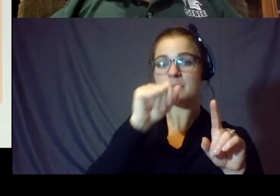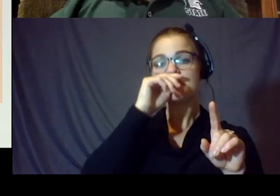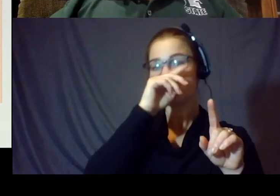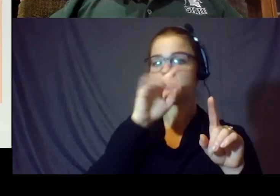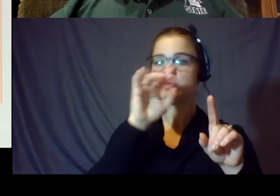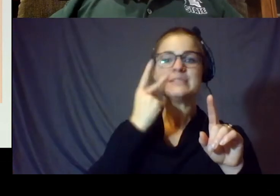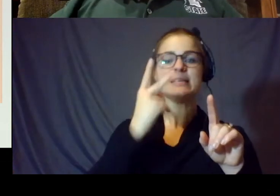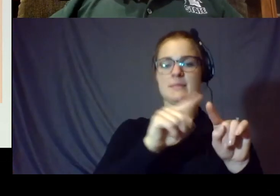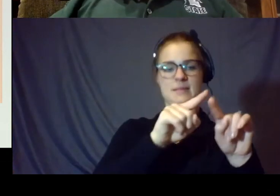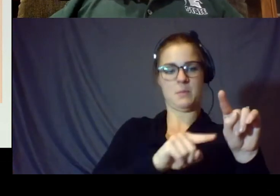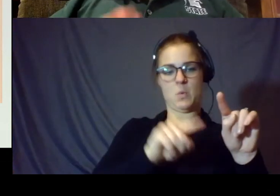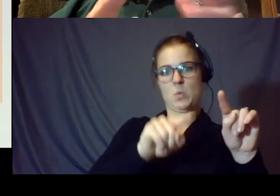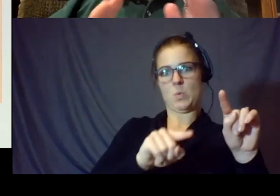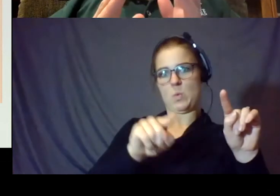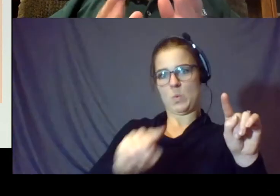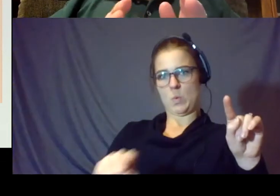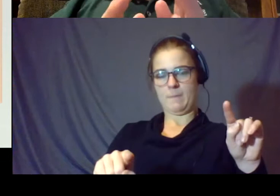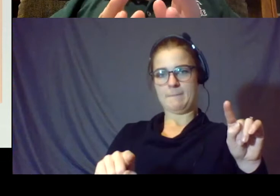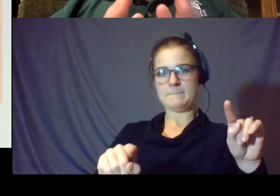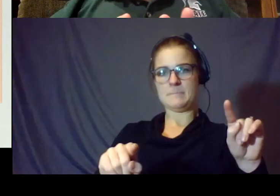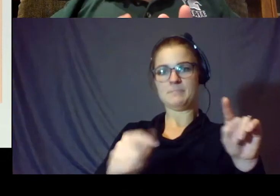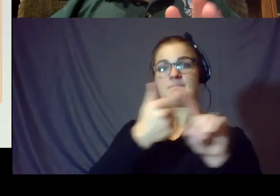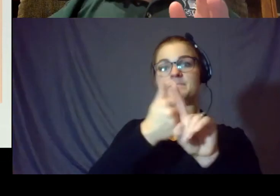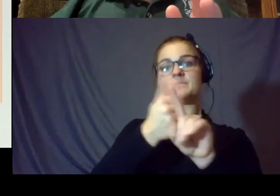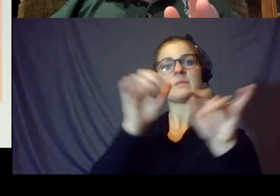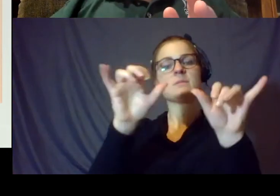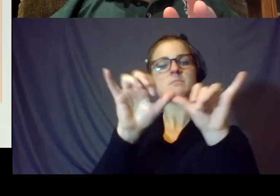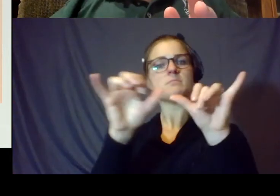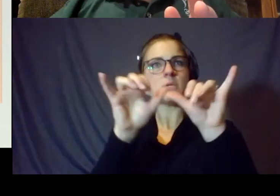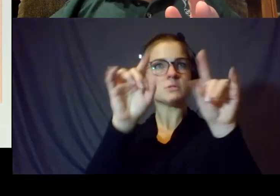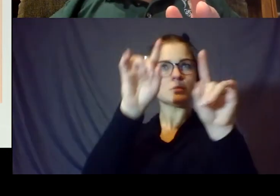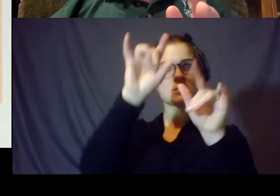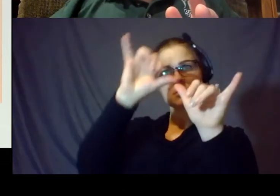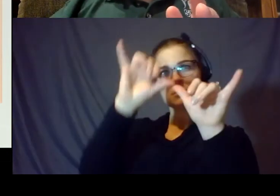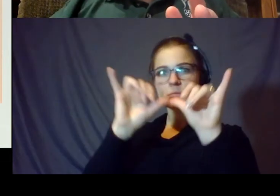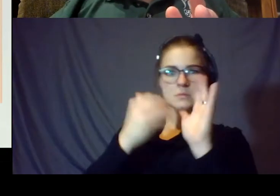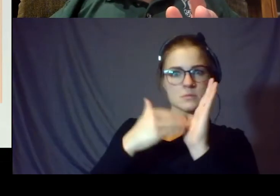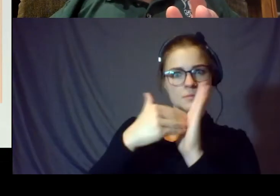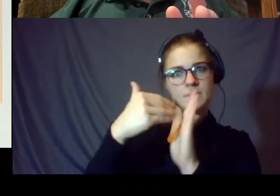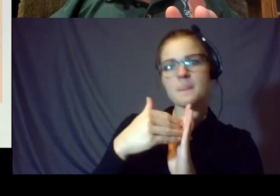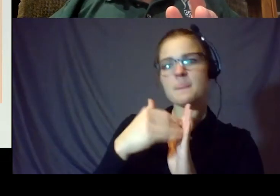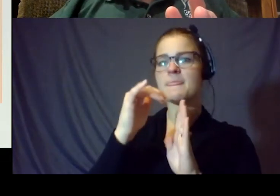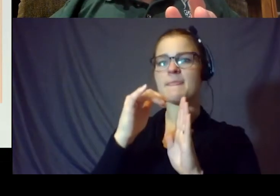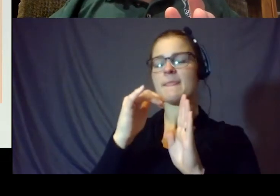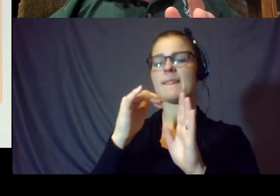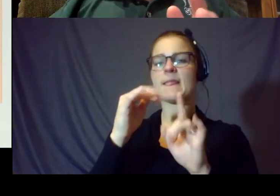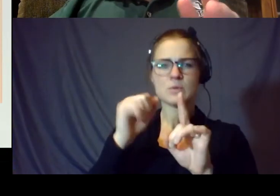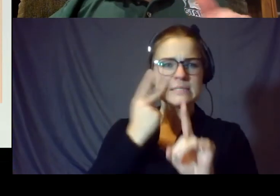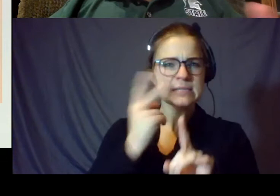right. He repeatedly measured the position, and here's the, I've got, this is actually blocked. It's up here